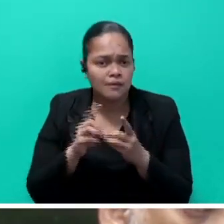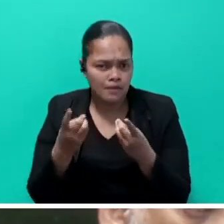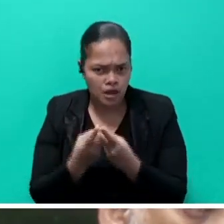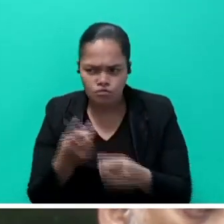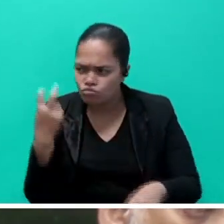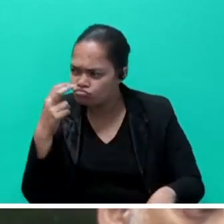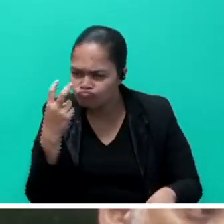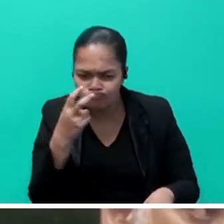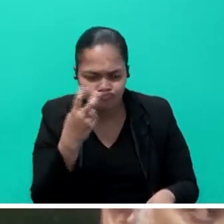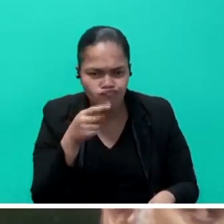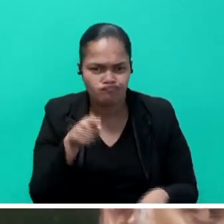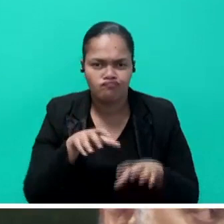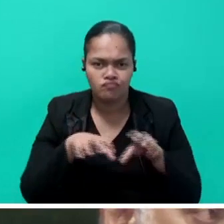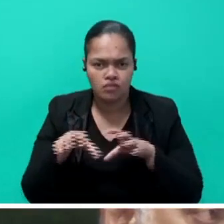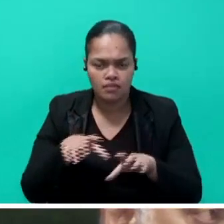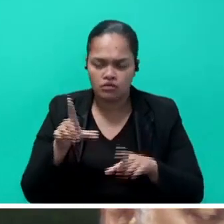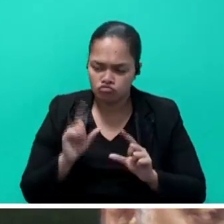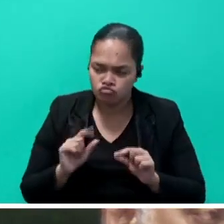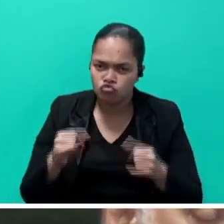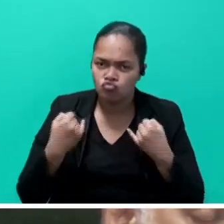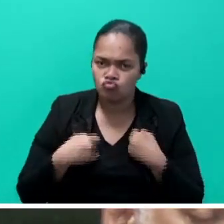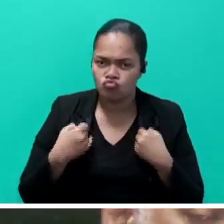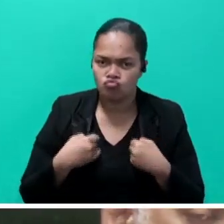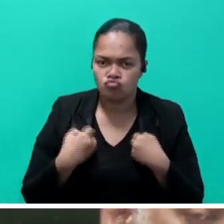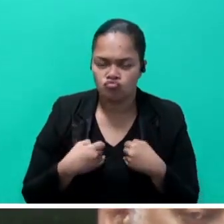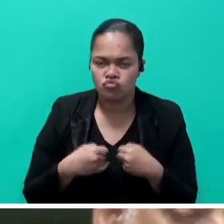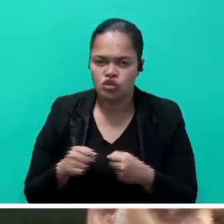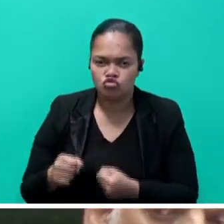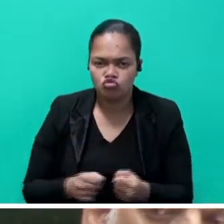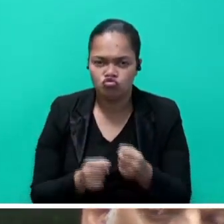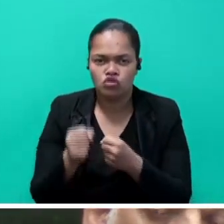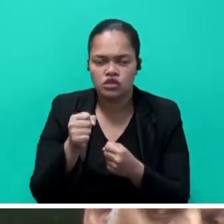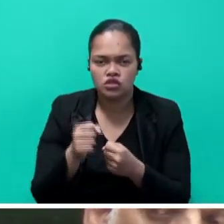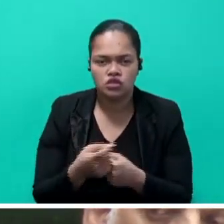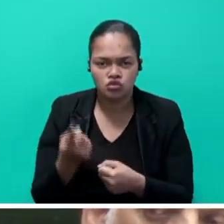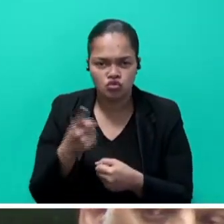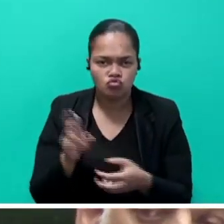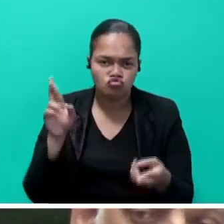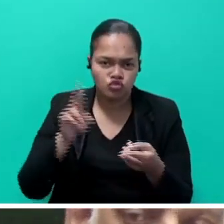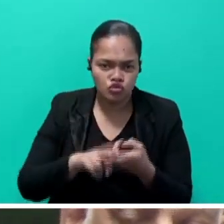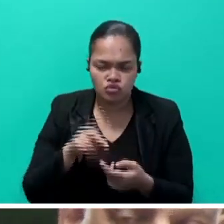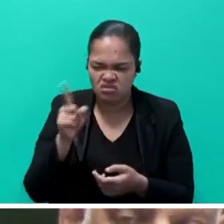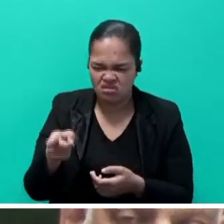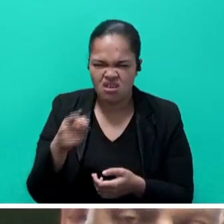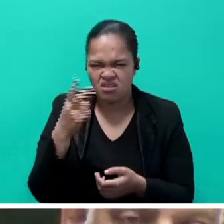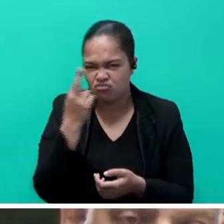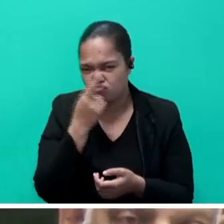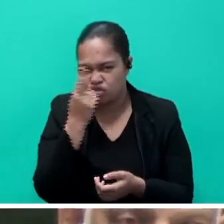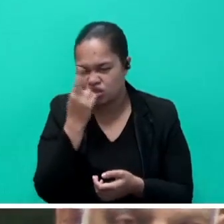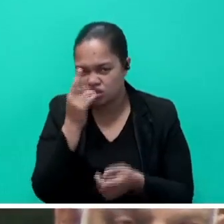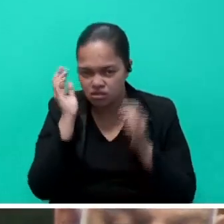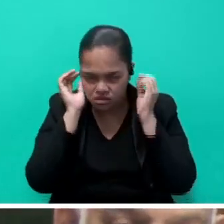monitoring these activities and implementing mitigation strategies to reduce those risks.